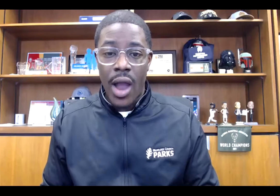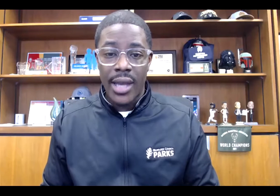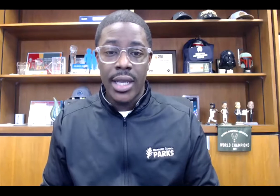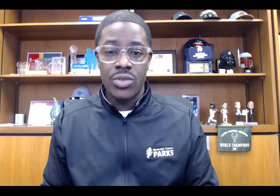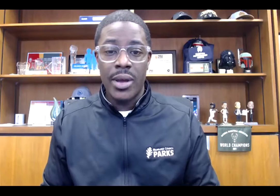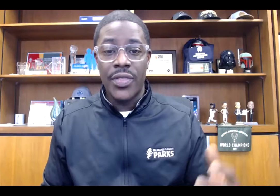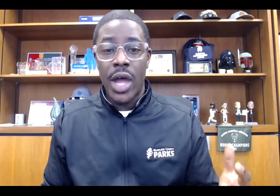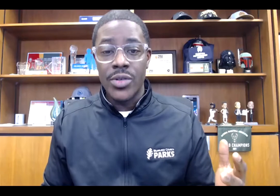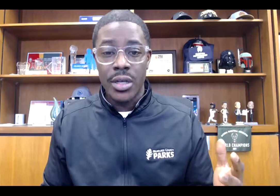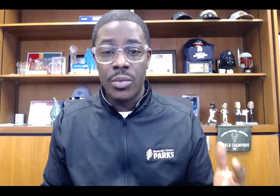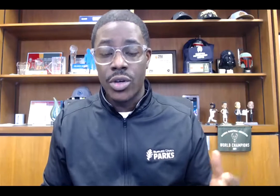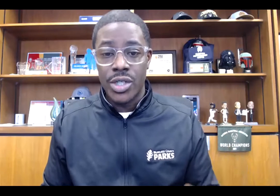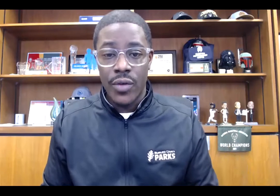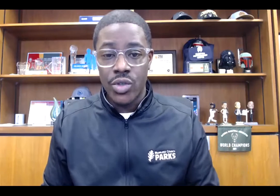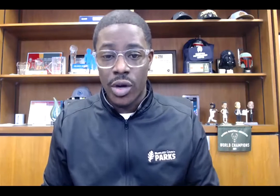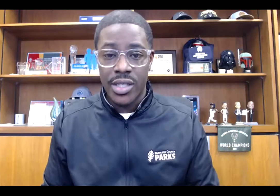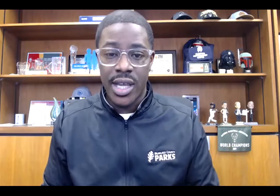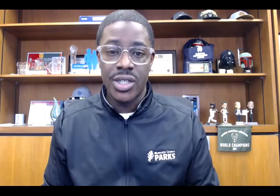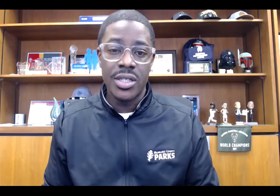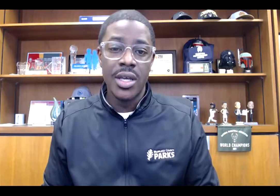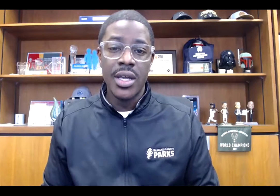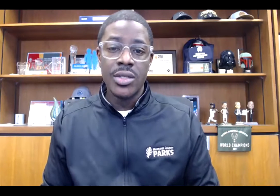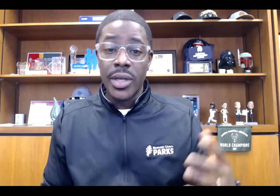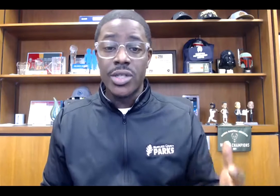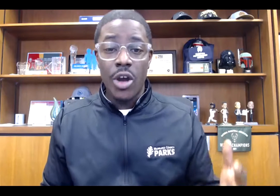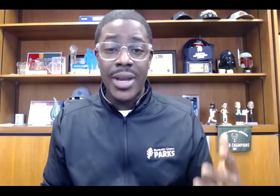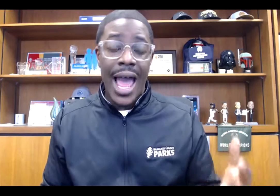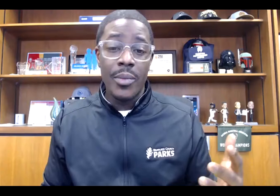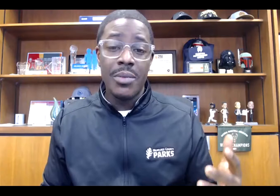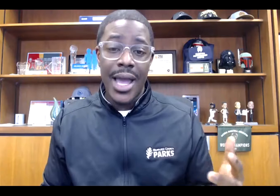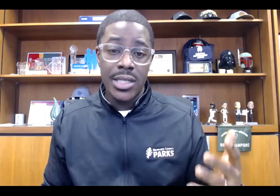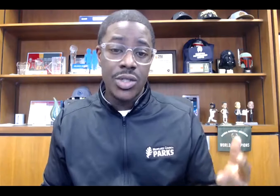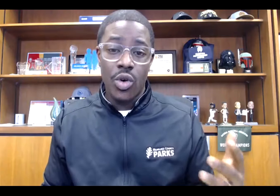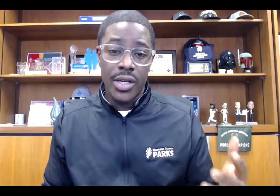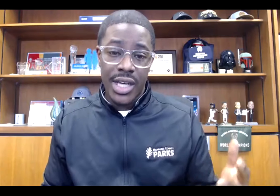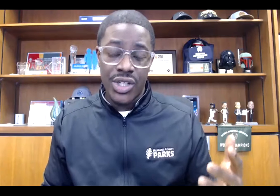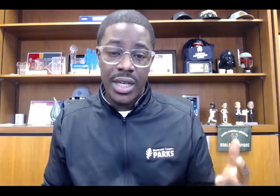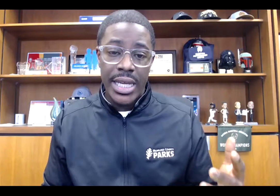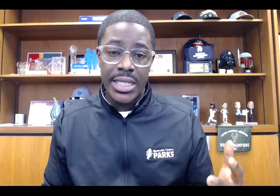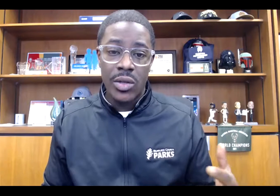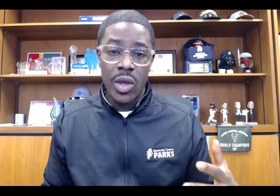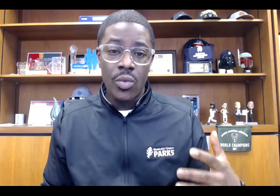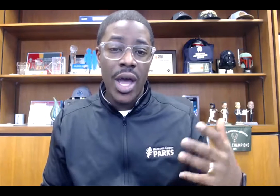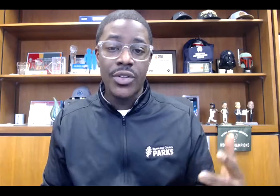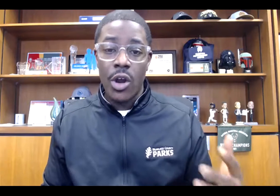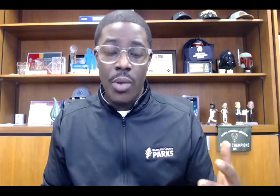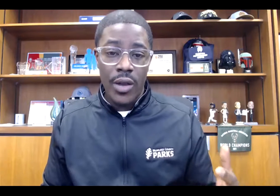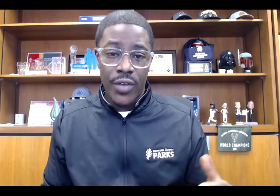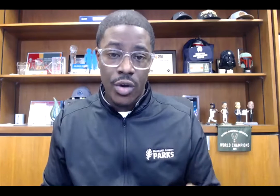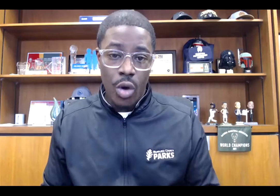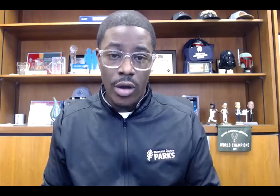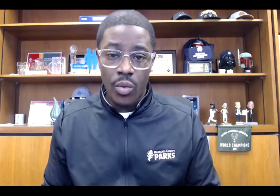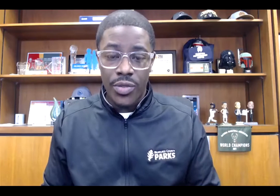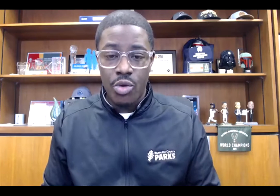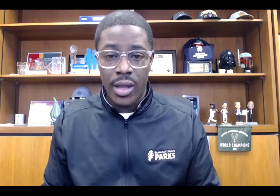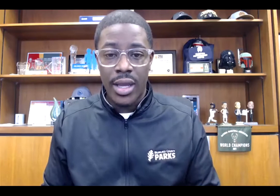week, Friday, to about 1,000 community service organizations to really determine how many masks each organization needs. And we'll have a third-party